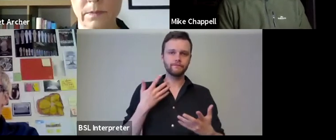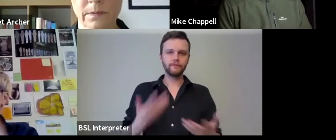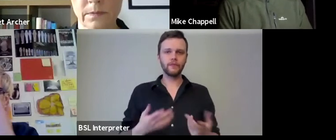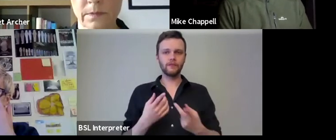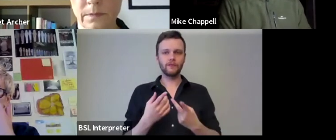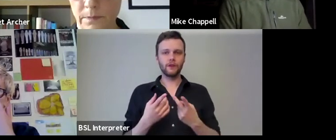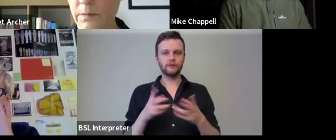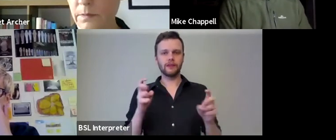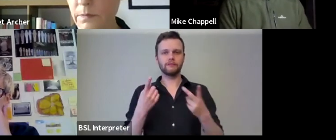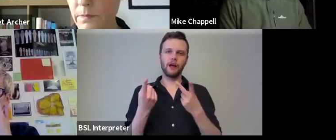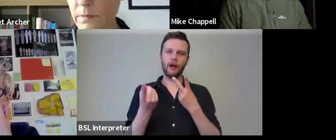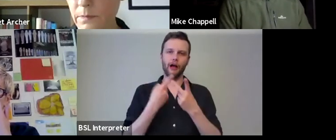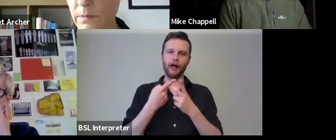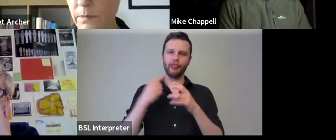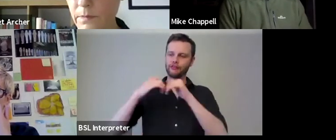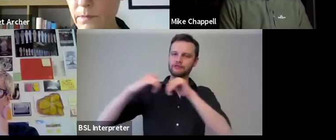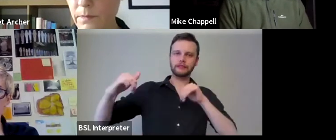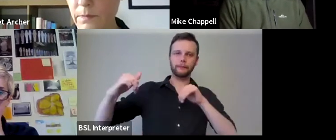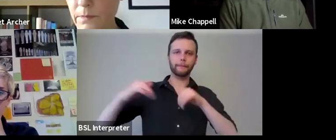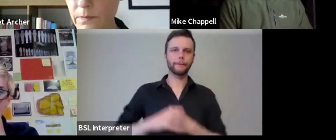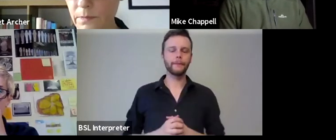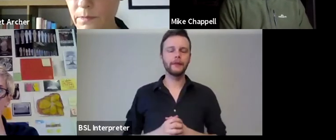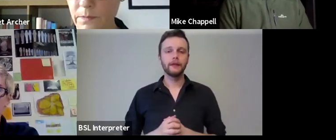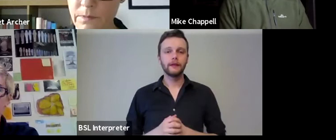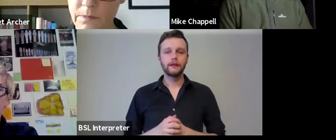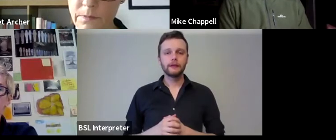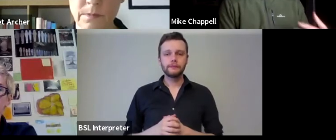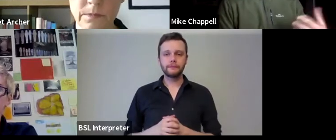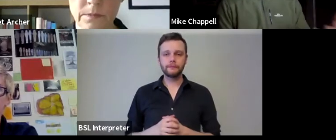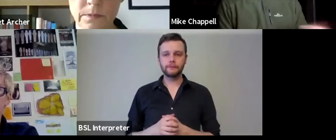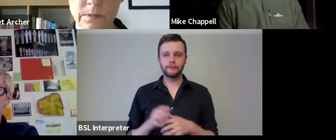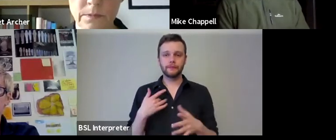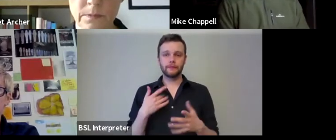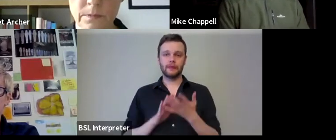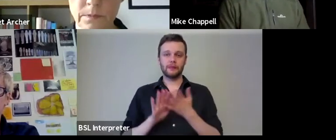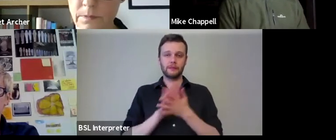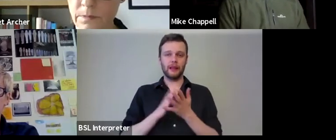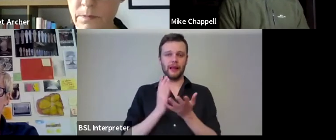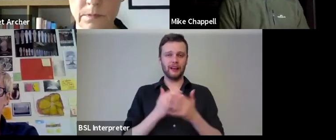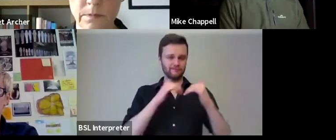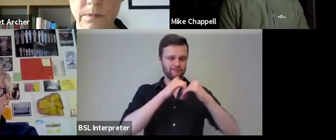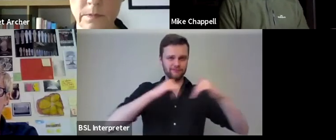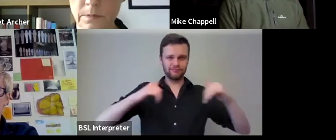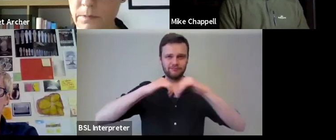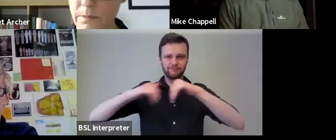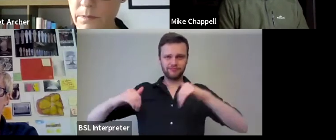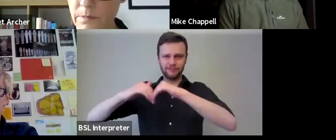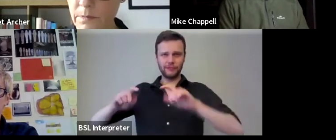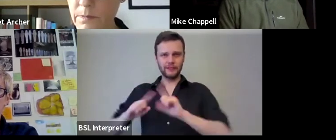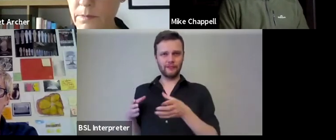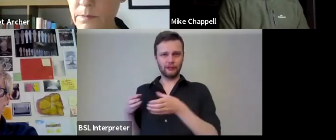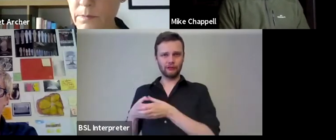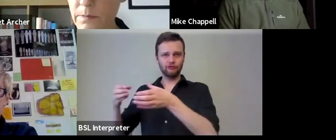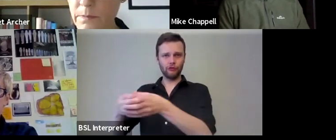otherism is the way that I explain it, where there are these divides between different groups of